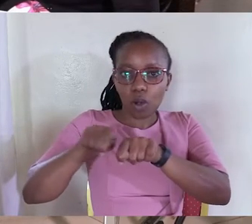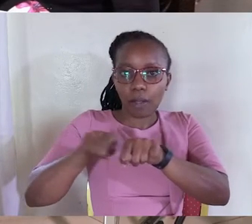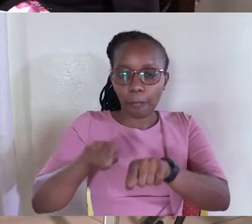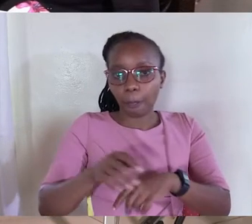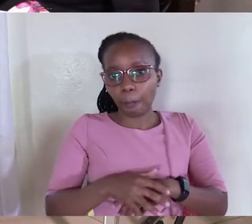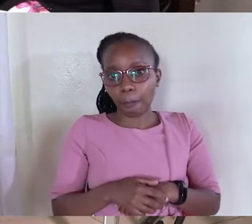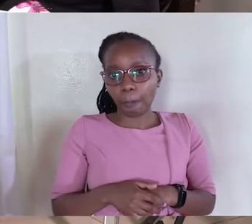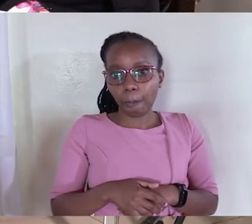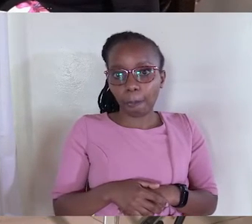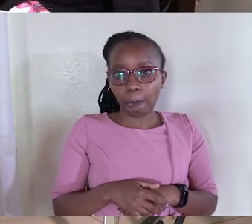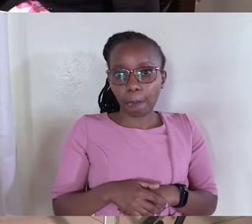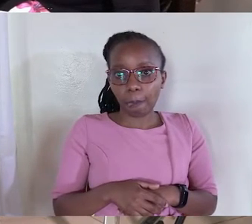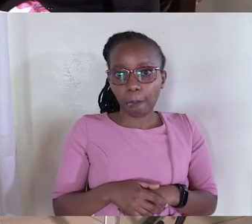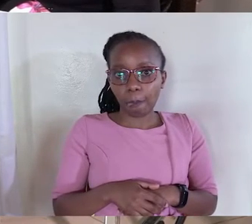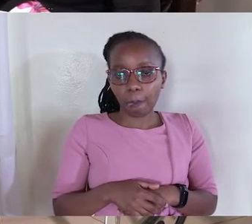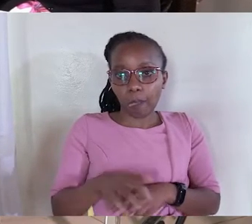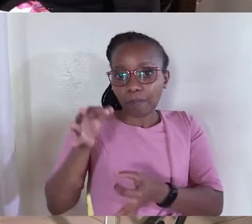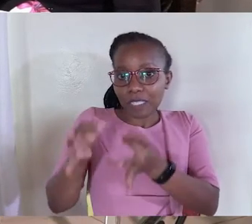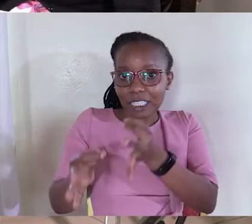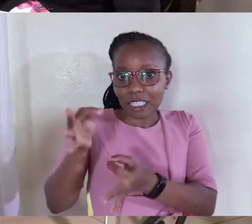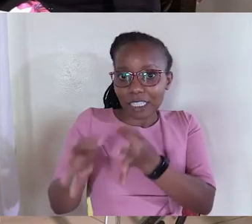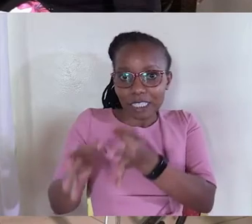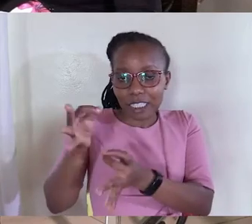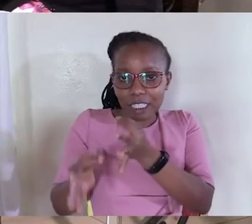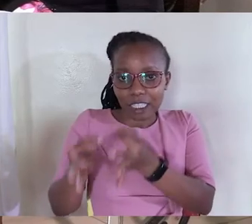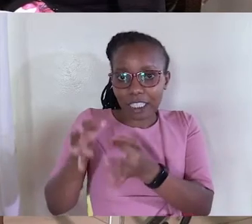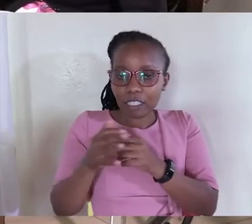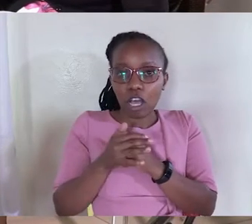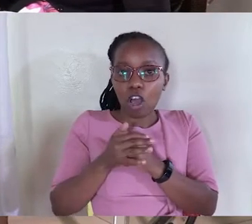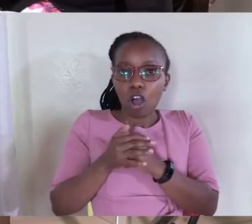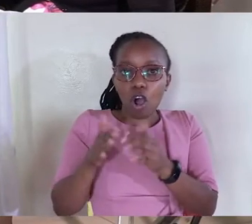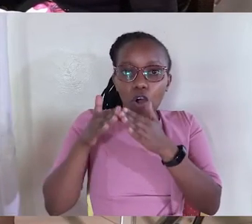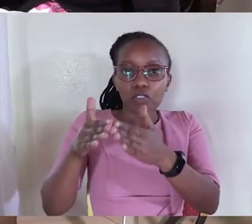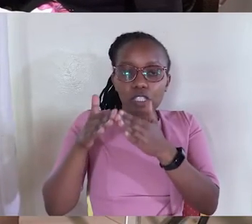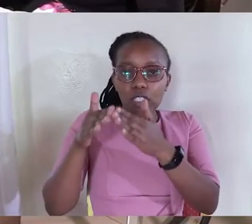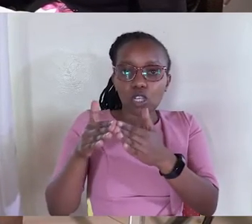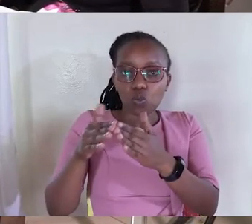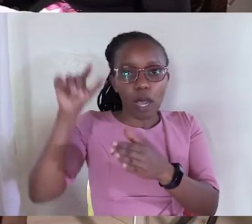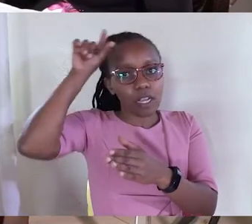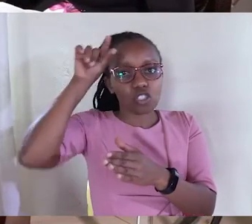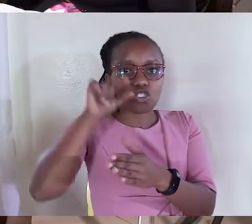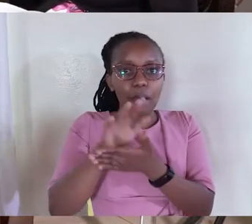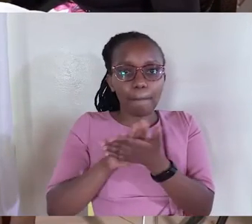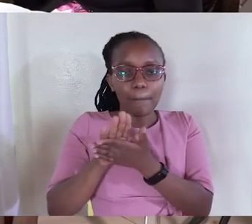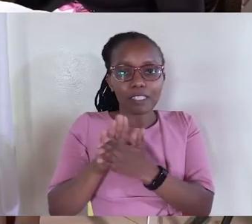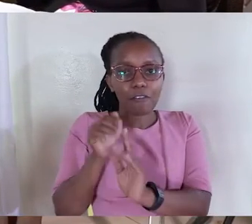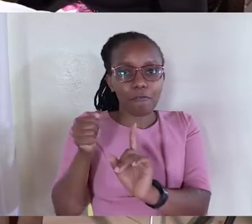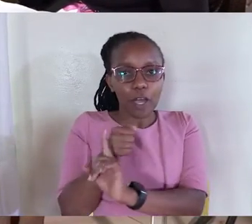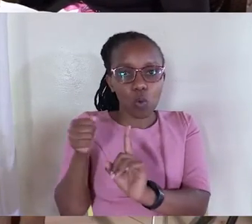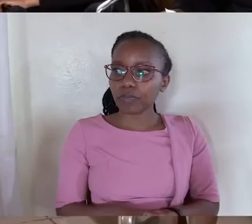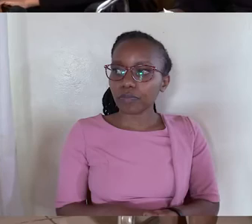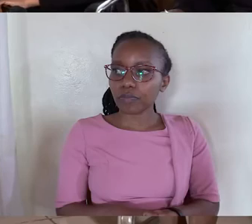in ensuring that injustices of sexual gender-based violence are really acted